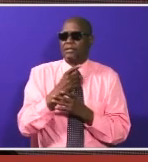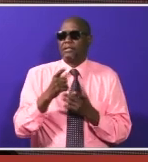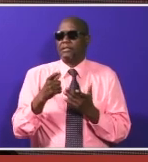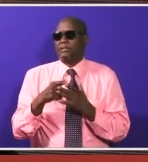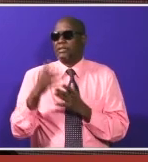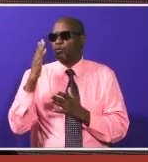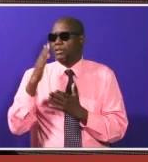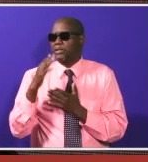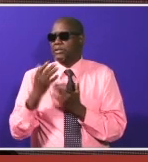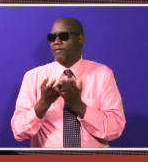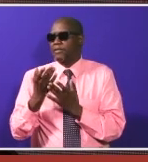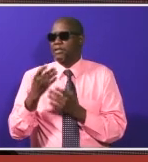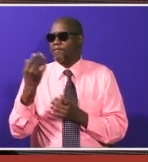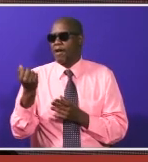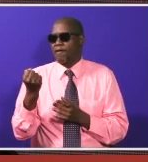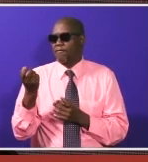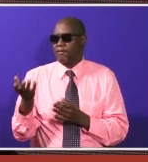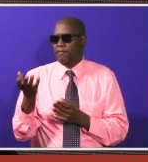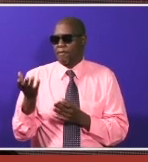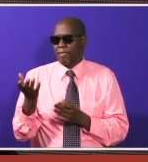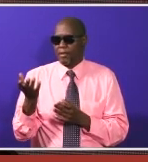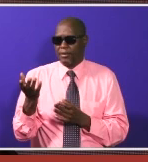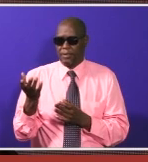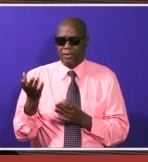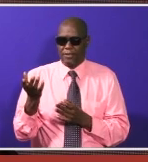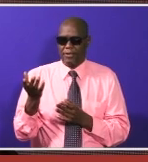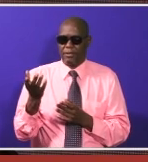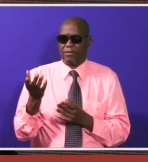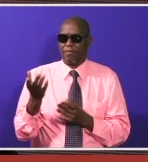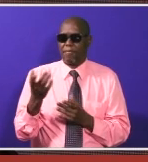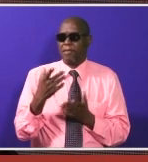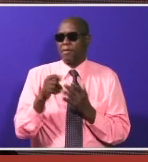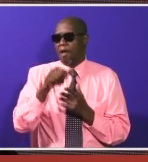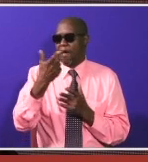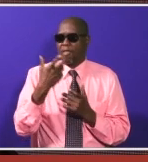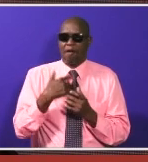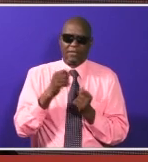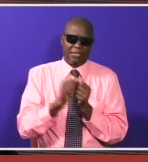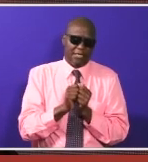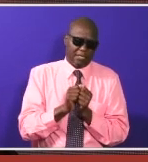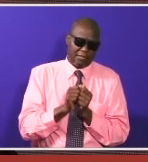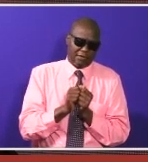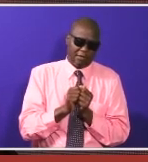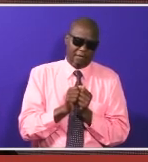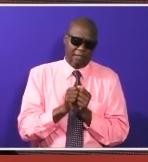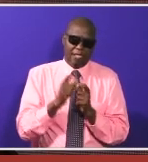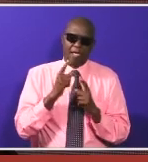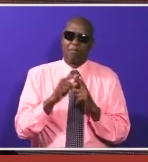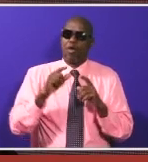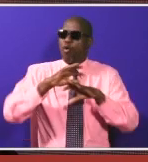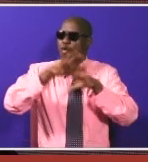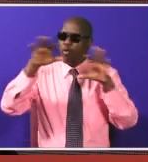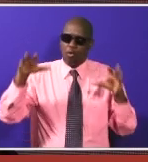allowances. If you go to the civil service proper, there are not more than 10 of those allowances. So if you aggregate all those